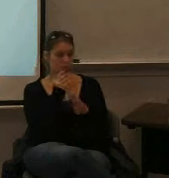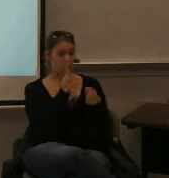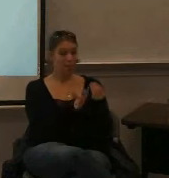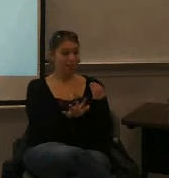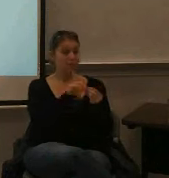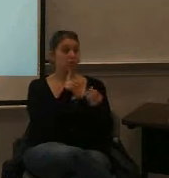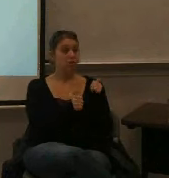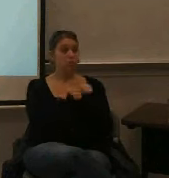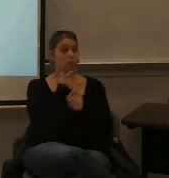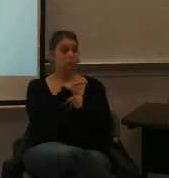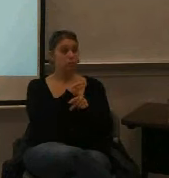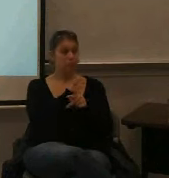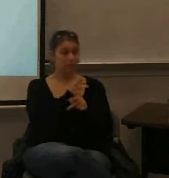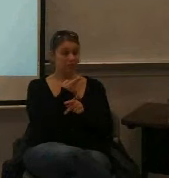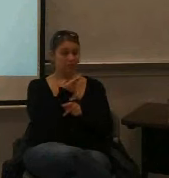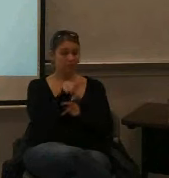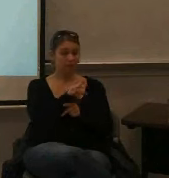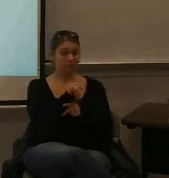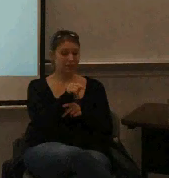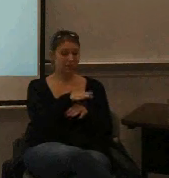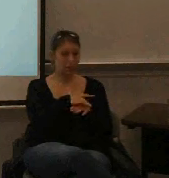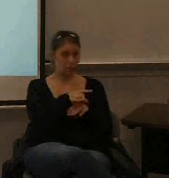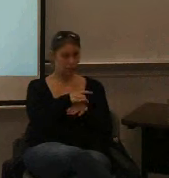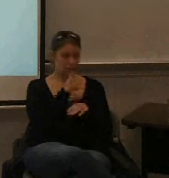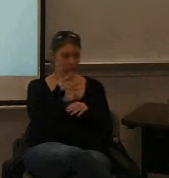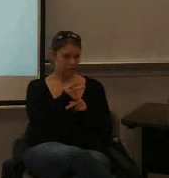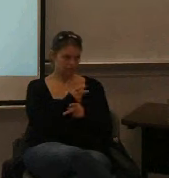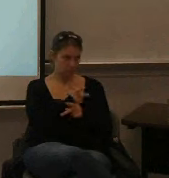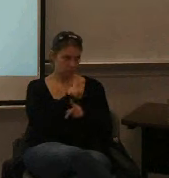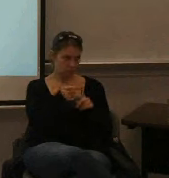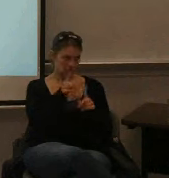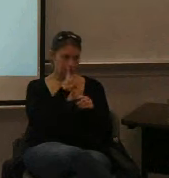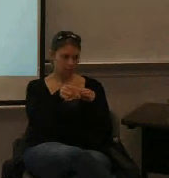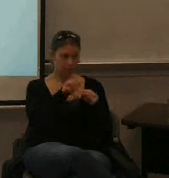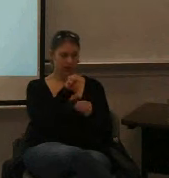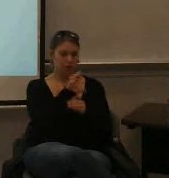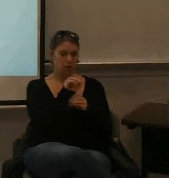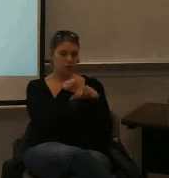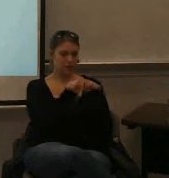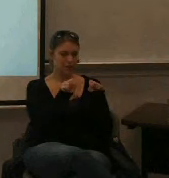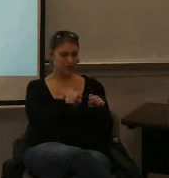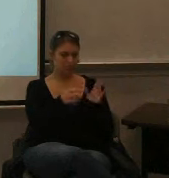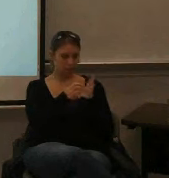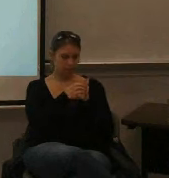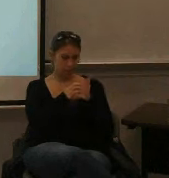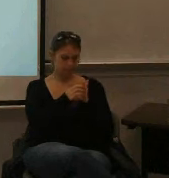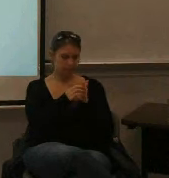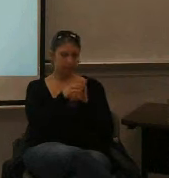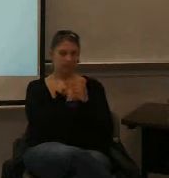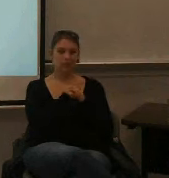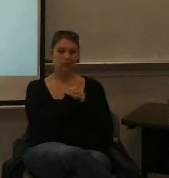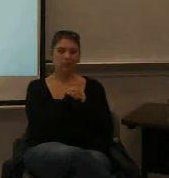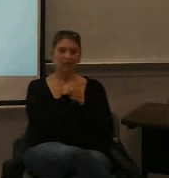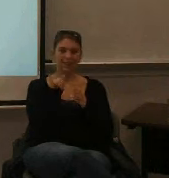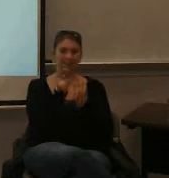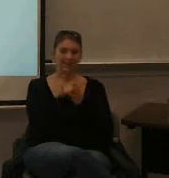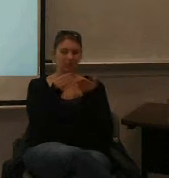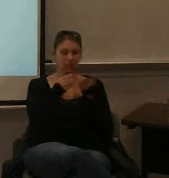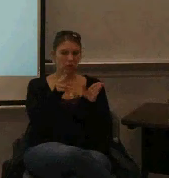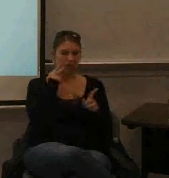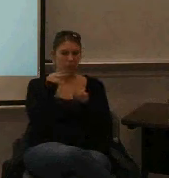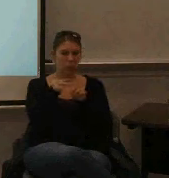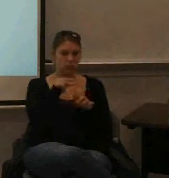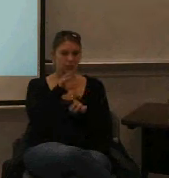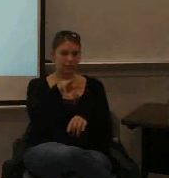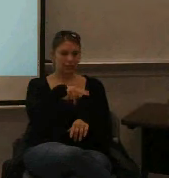are among the most productive habitats on Earth, which we'll find out when we get to our ecosystems chapter. And so that general view of